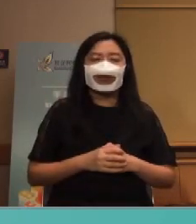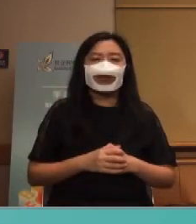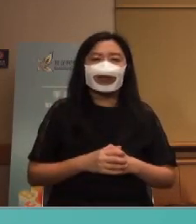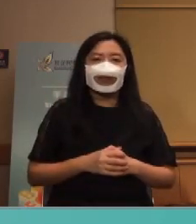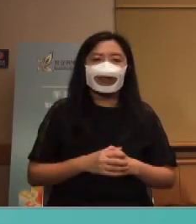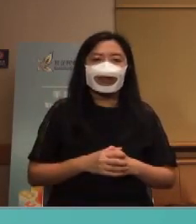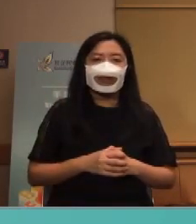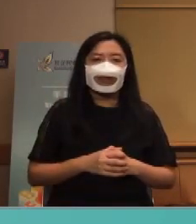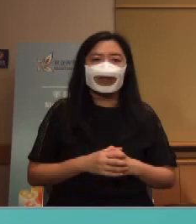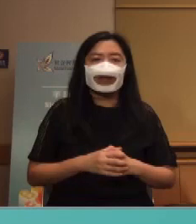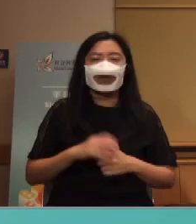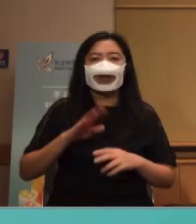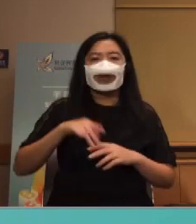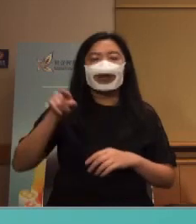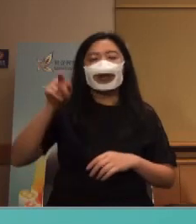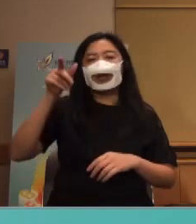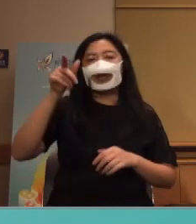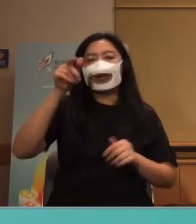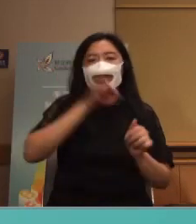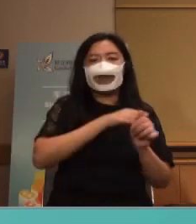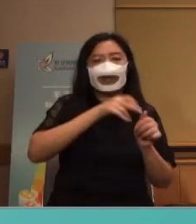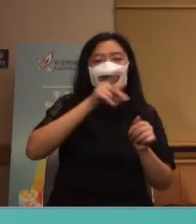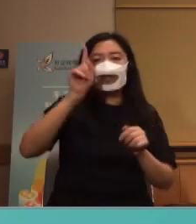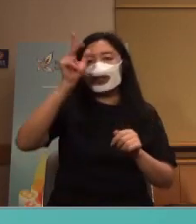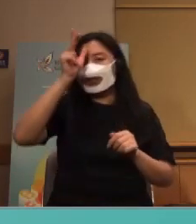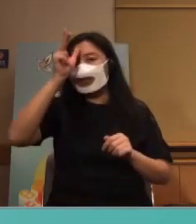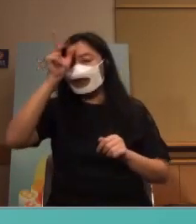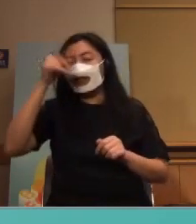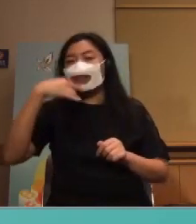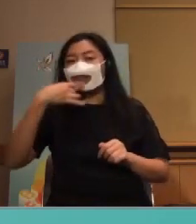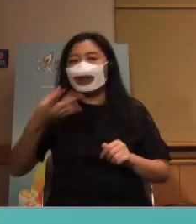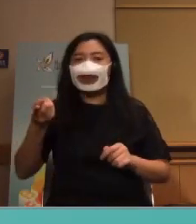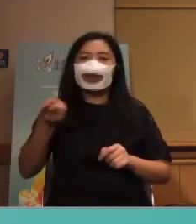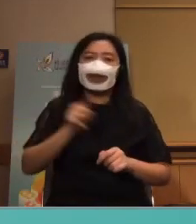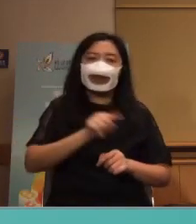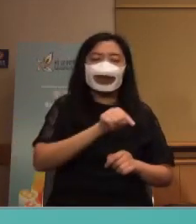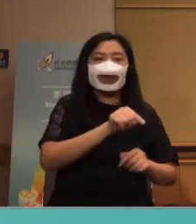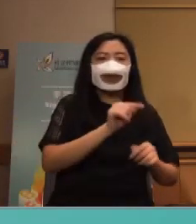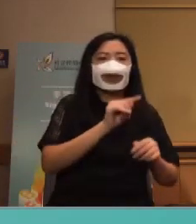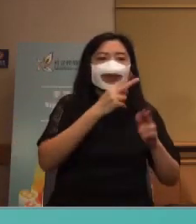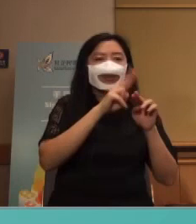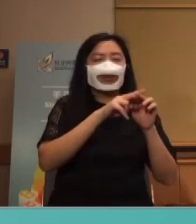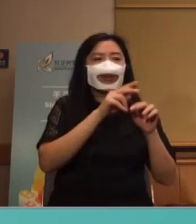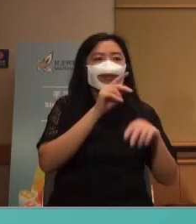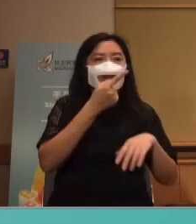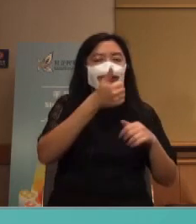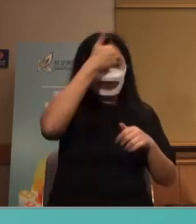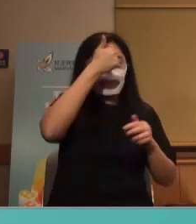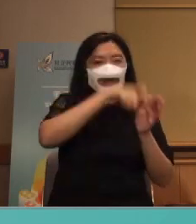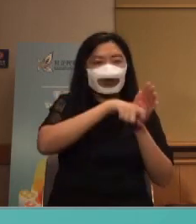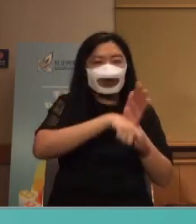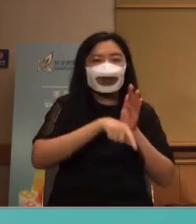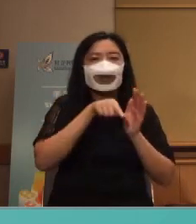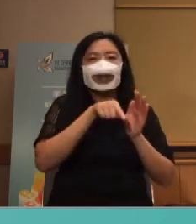structures. So that makes it pretty clear, I think. Okay, thank you. So, but I would like to clarify